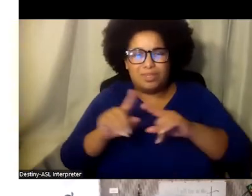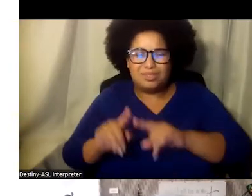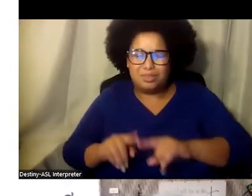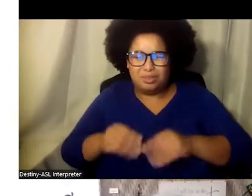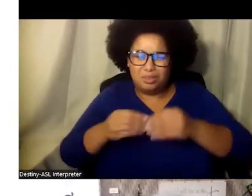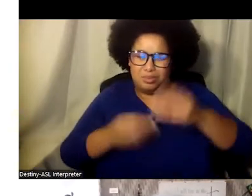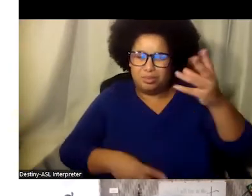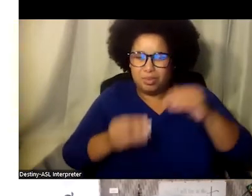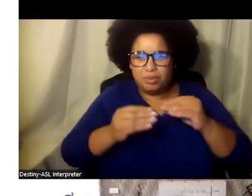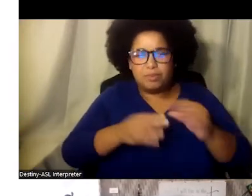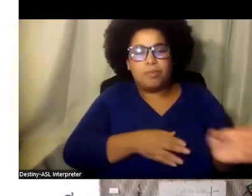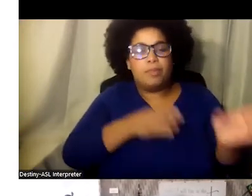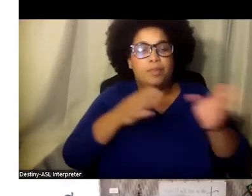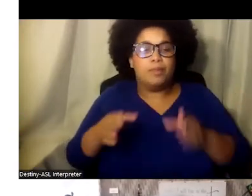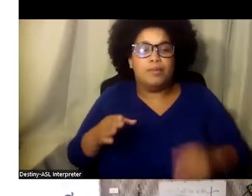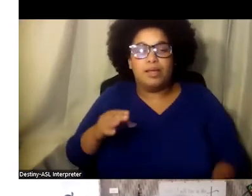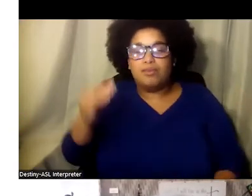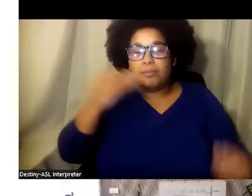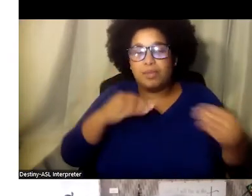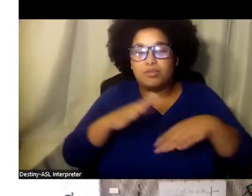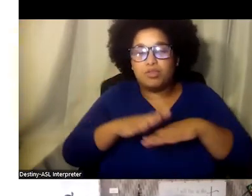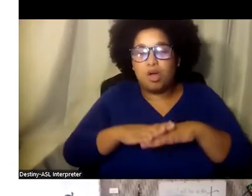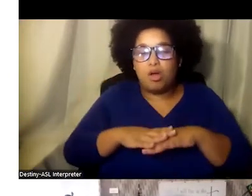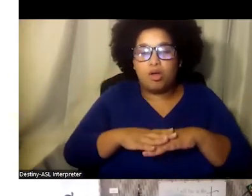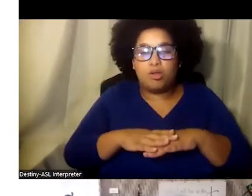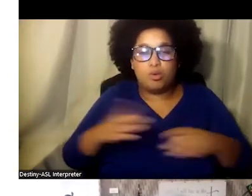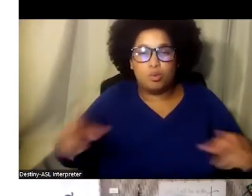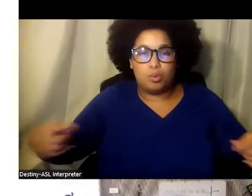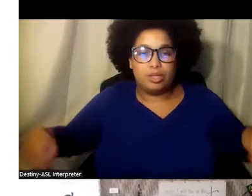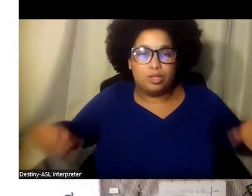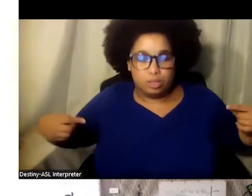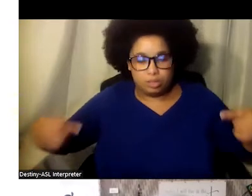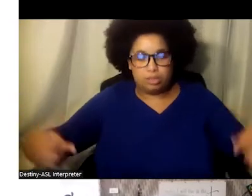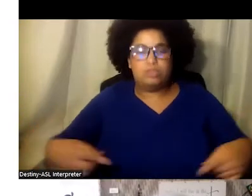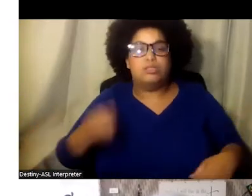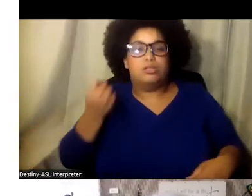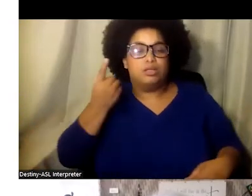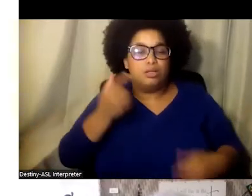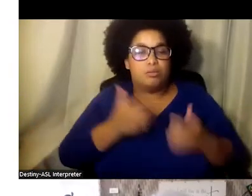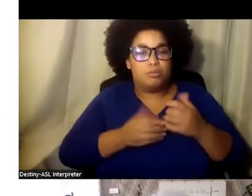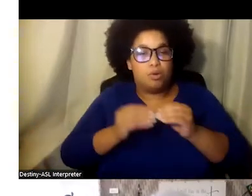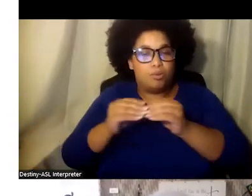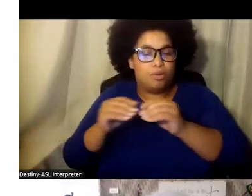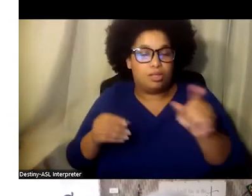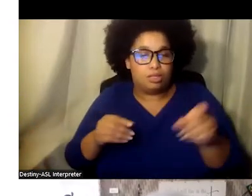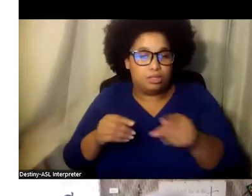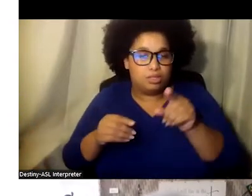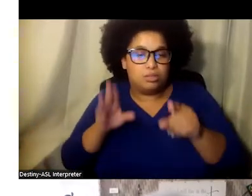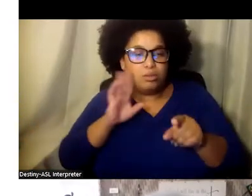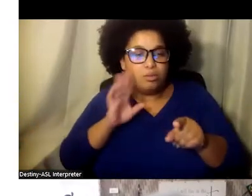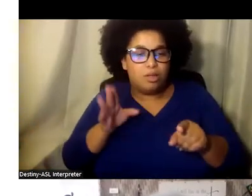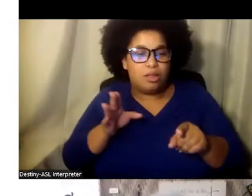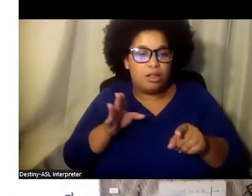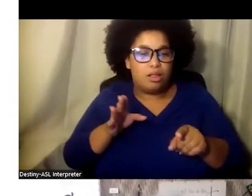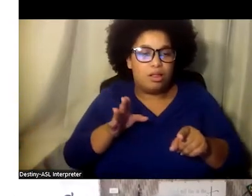but more and more these programs are expanding their services and offering support like fall prevention